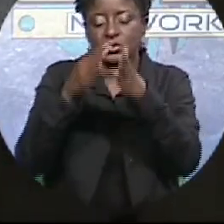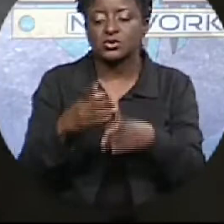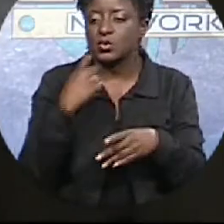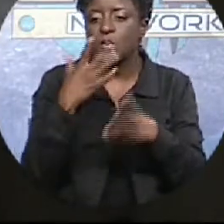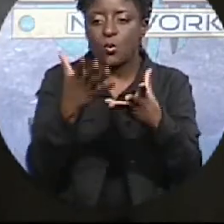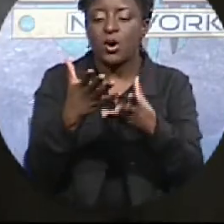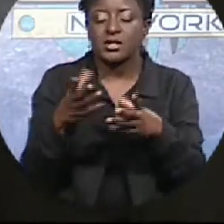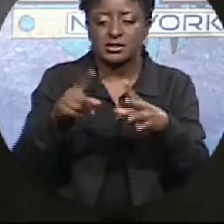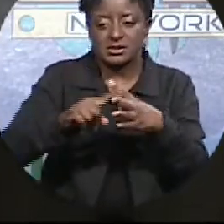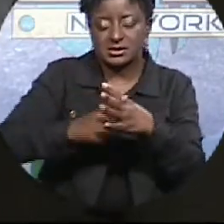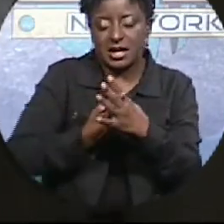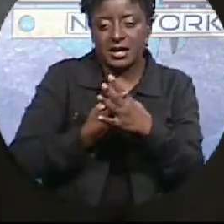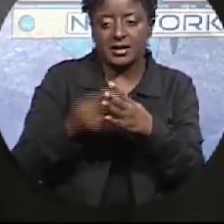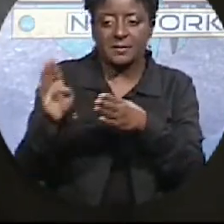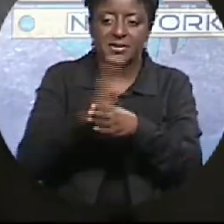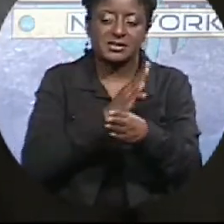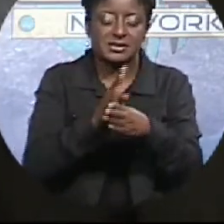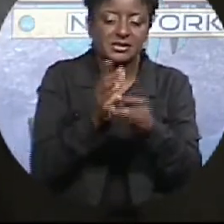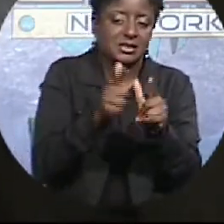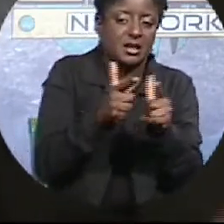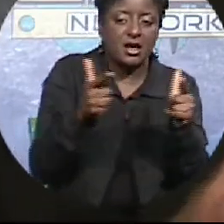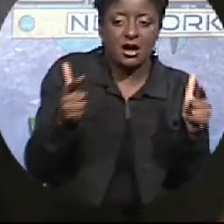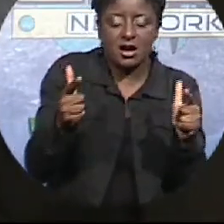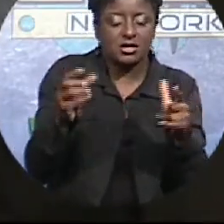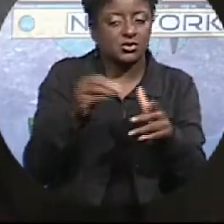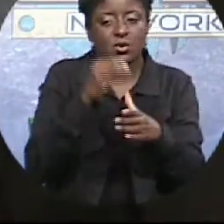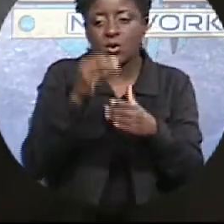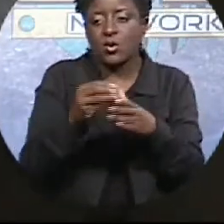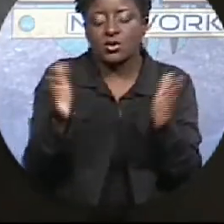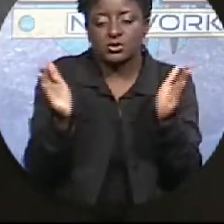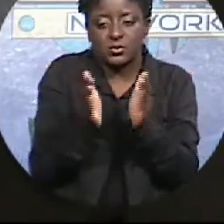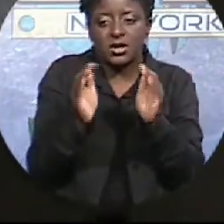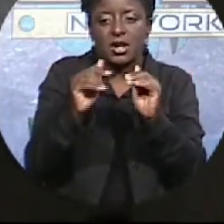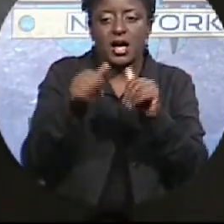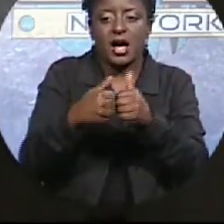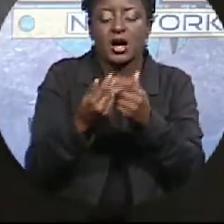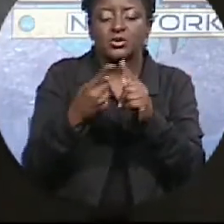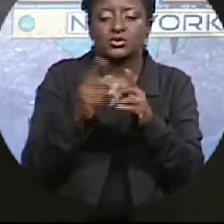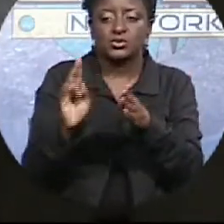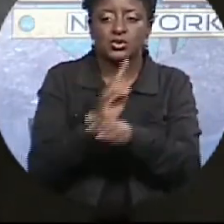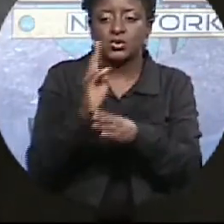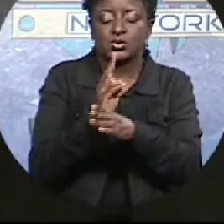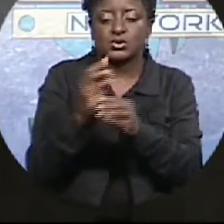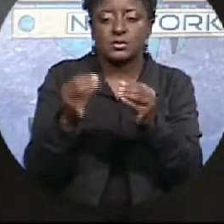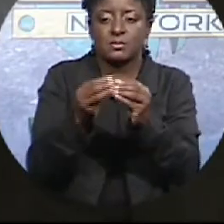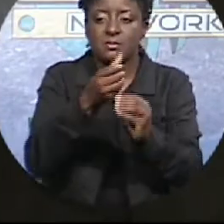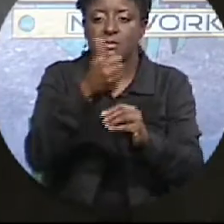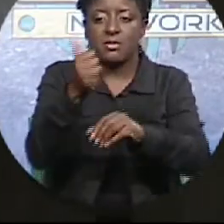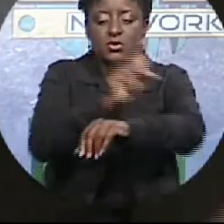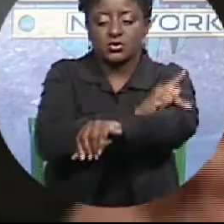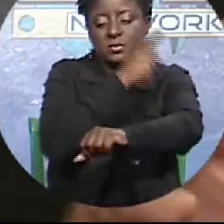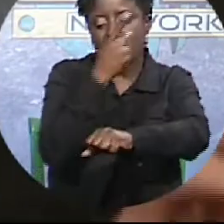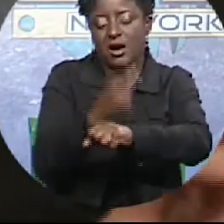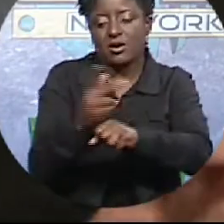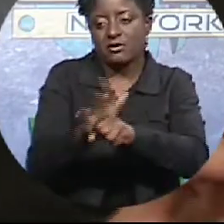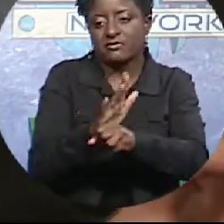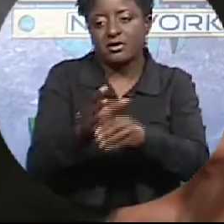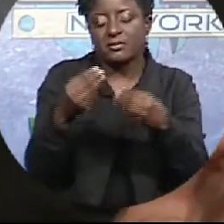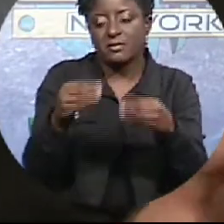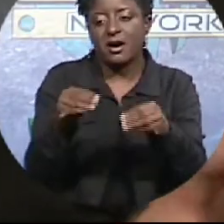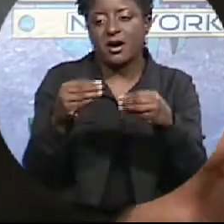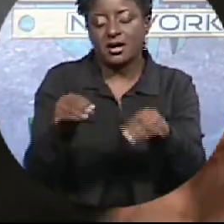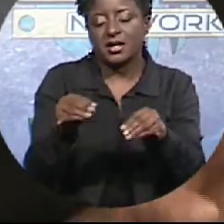business or small, on how to use the most powerful marketing techniques and strategies to be able to